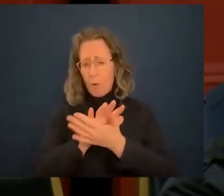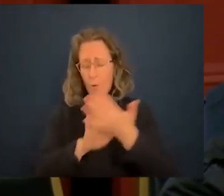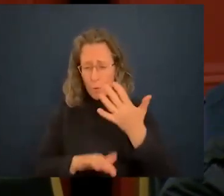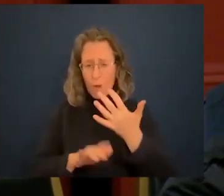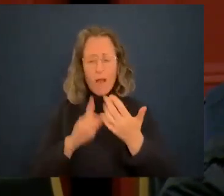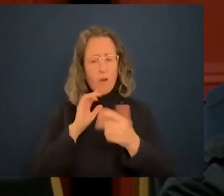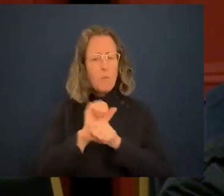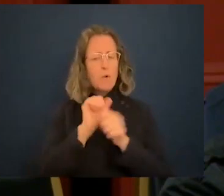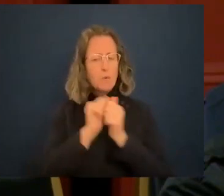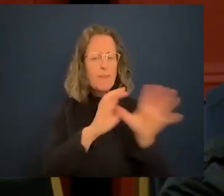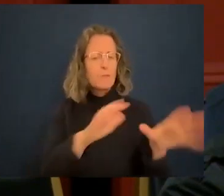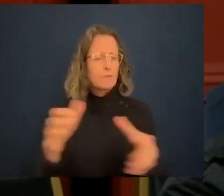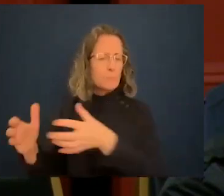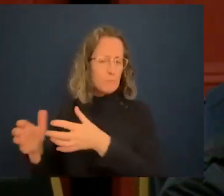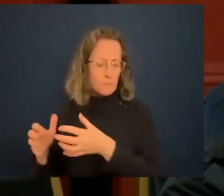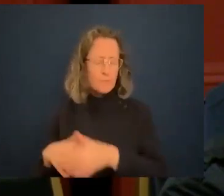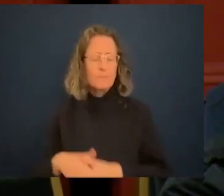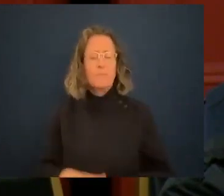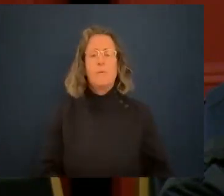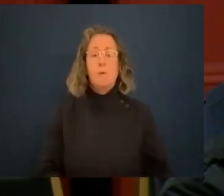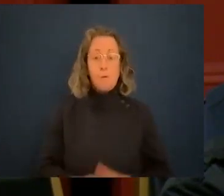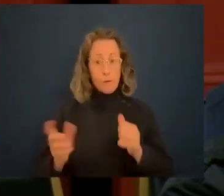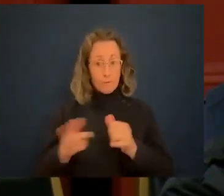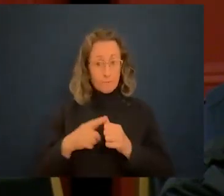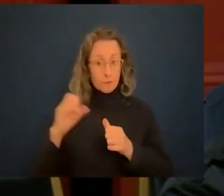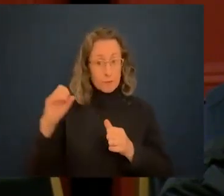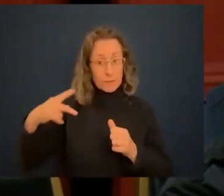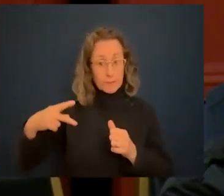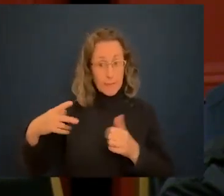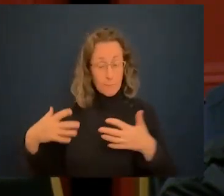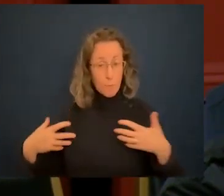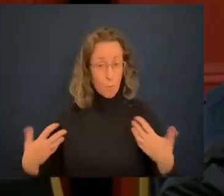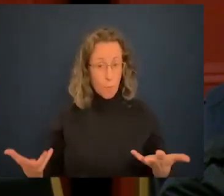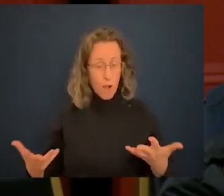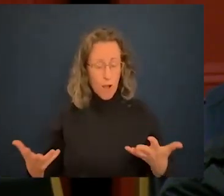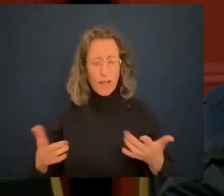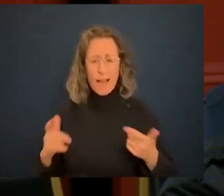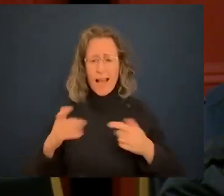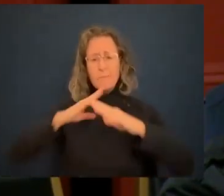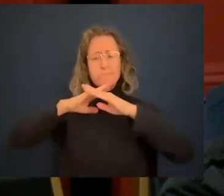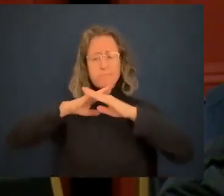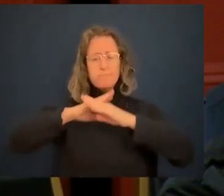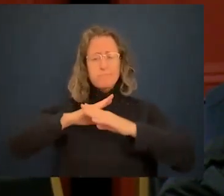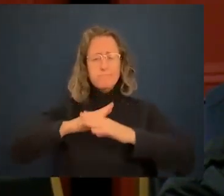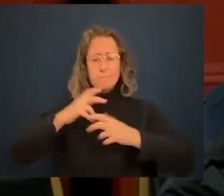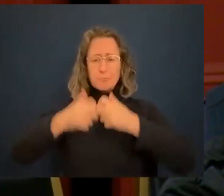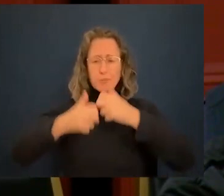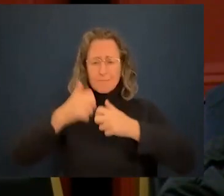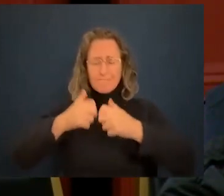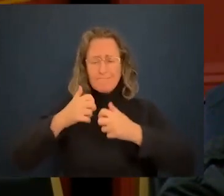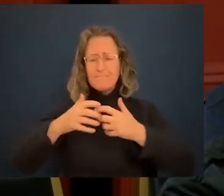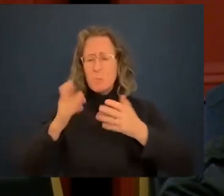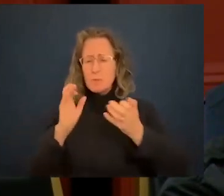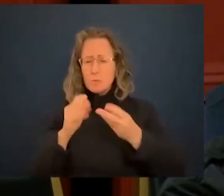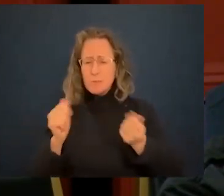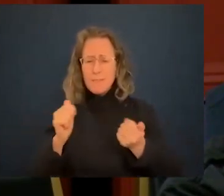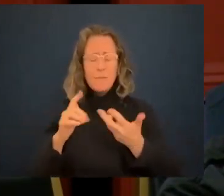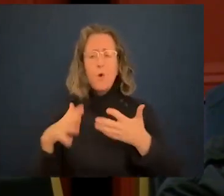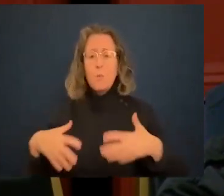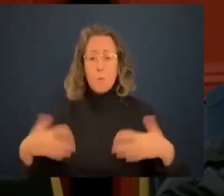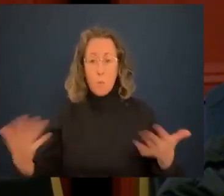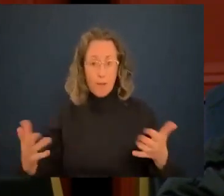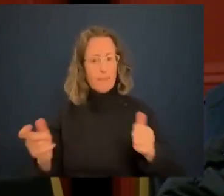the first step within that is to assess what are the obstacles in the way and what I hear from so many folks from various different